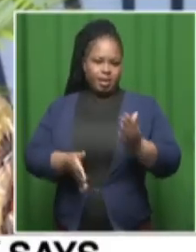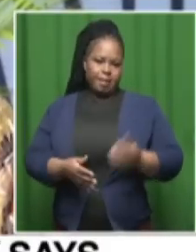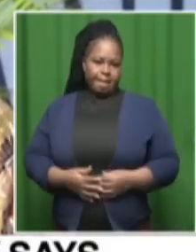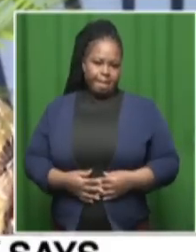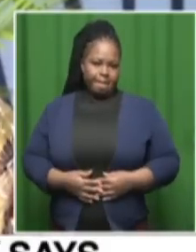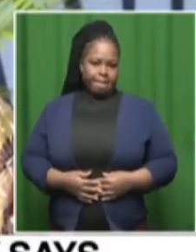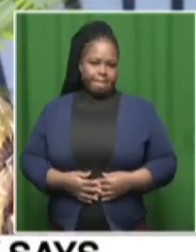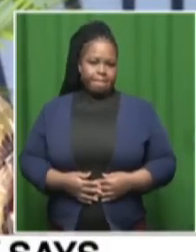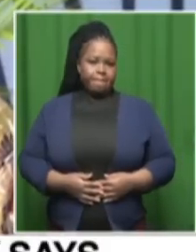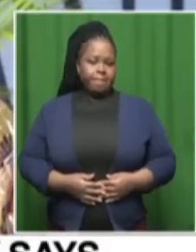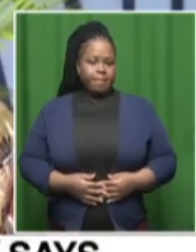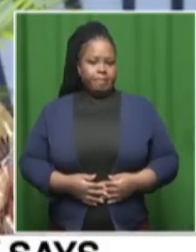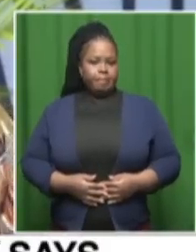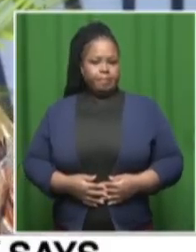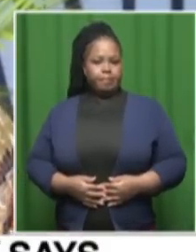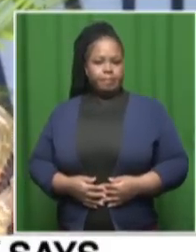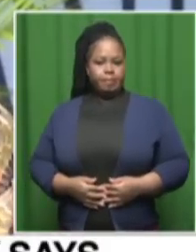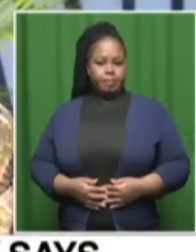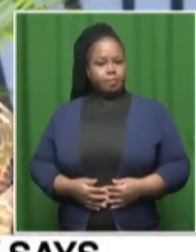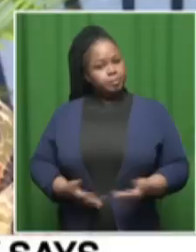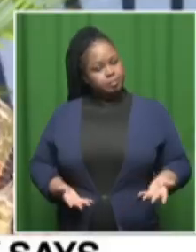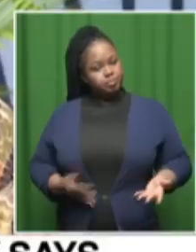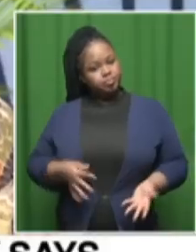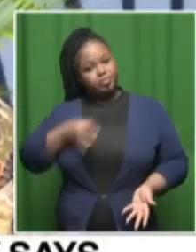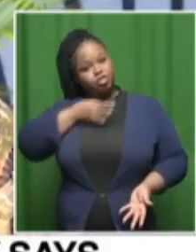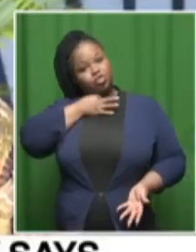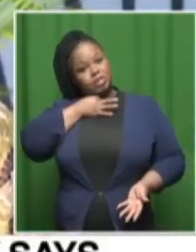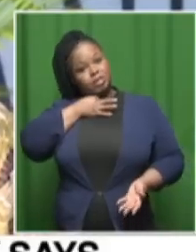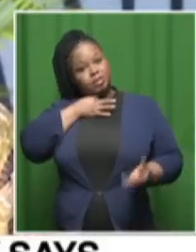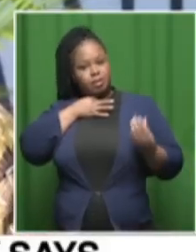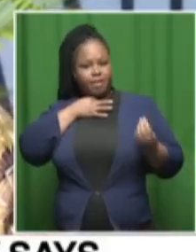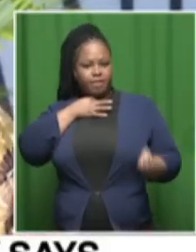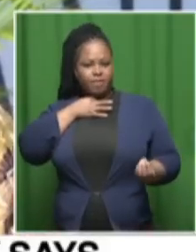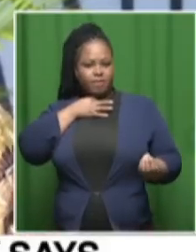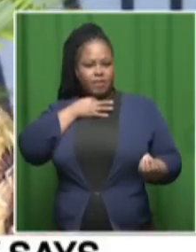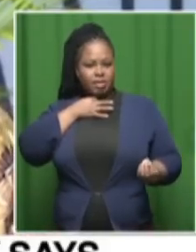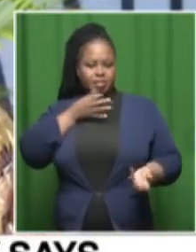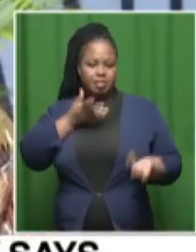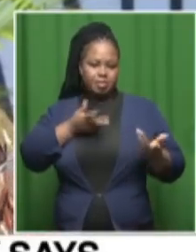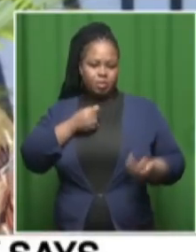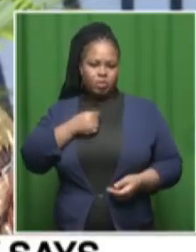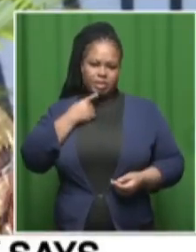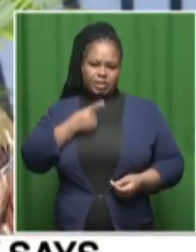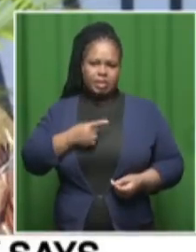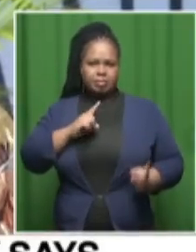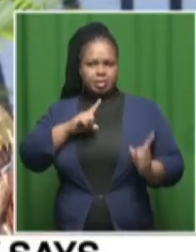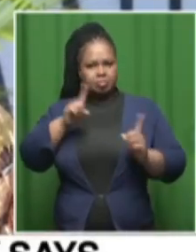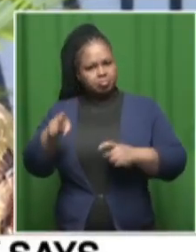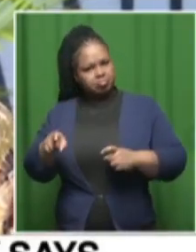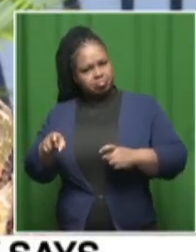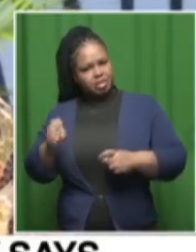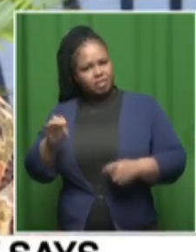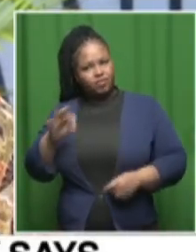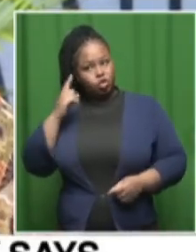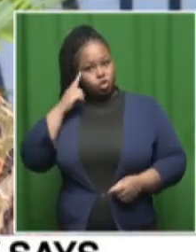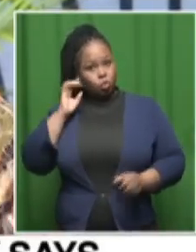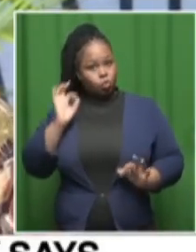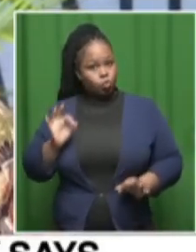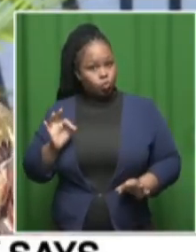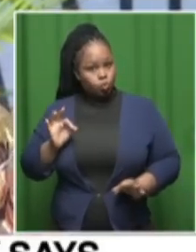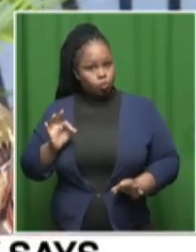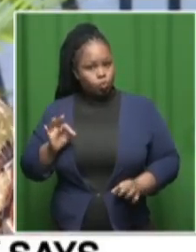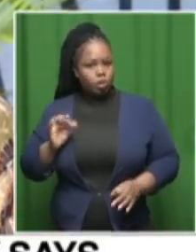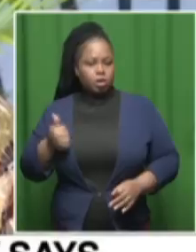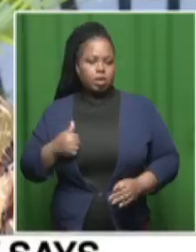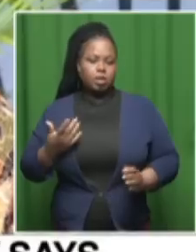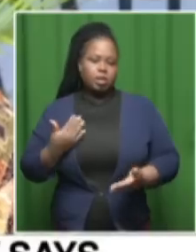world. So the risk is there. He might say, I forgo that if he applied his mind and then